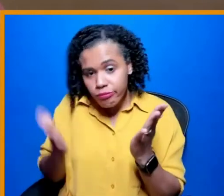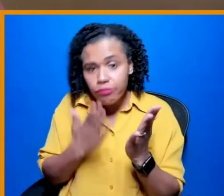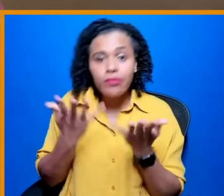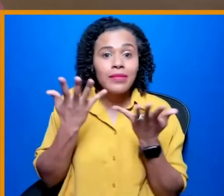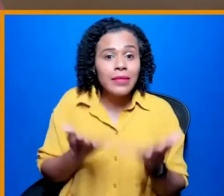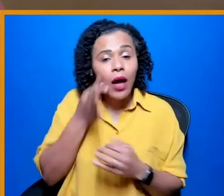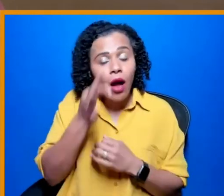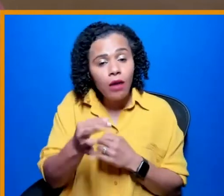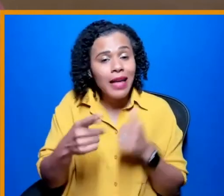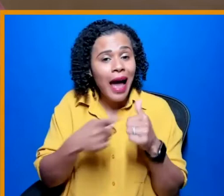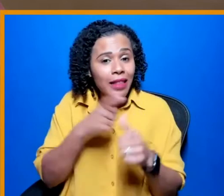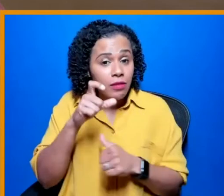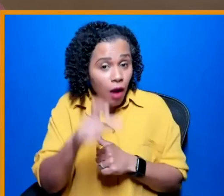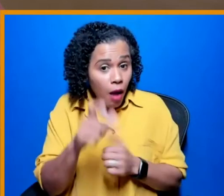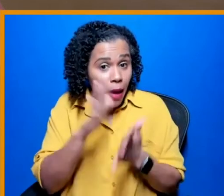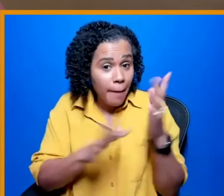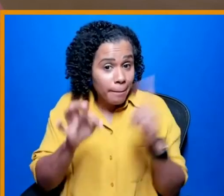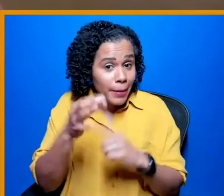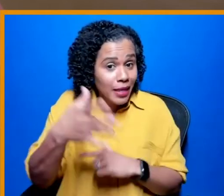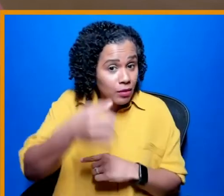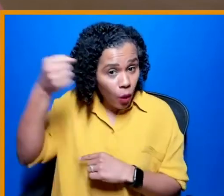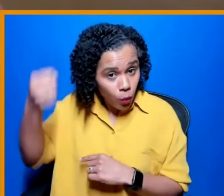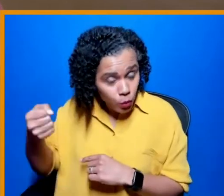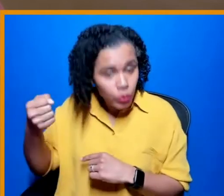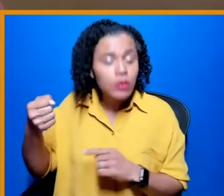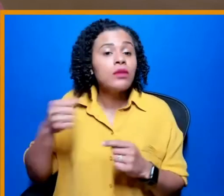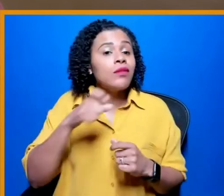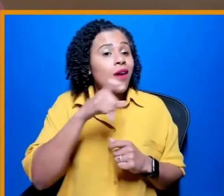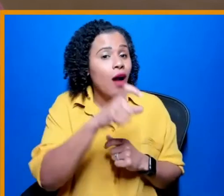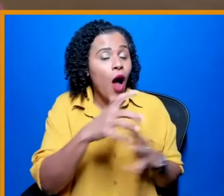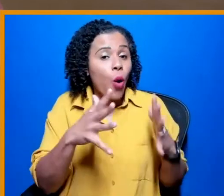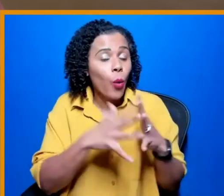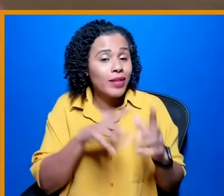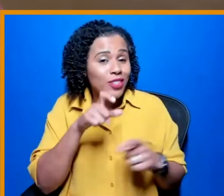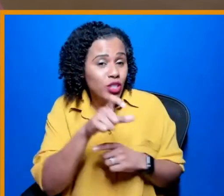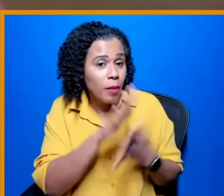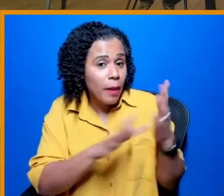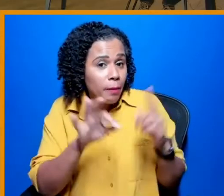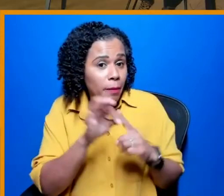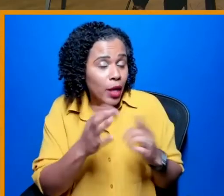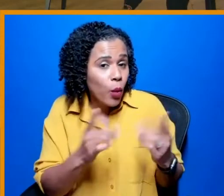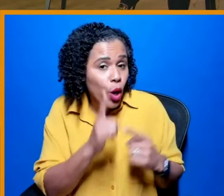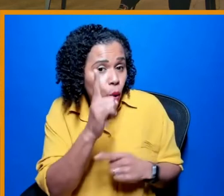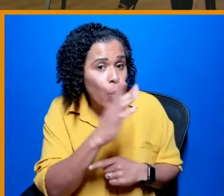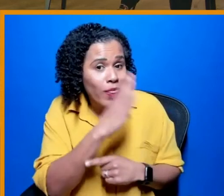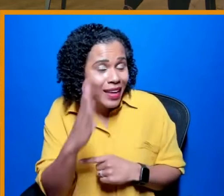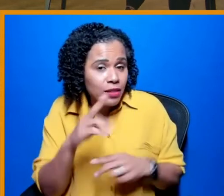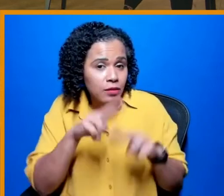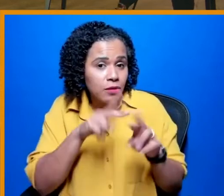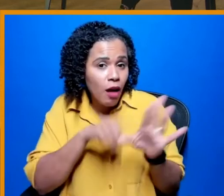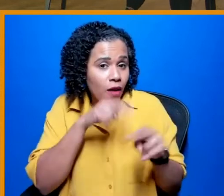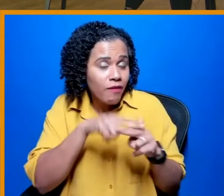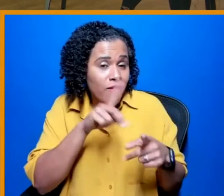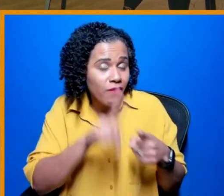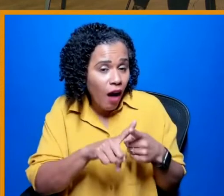Alistair Carmichael MP to stand by and call Wendy Chamberlain MP for North East Fife and our Chief Whip in the Commons,